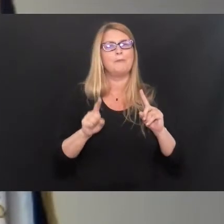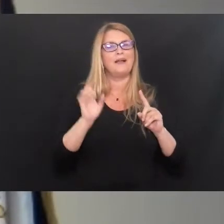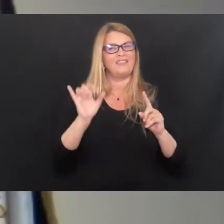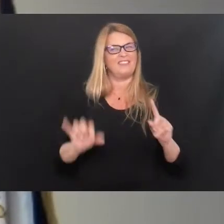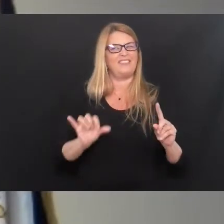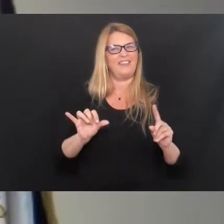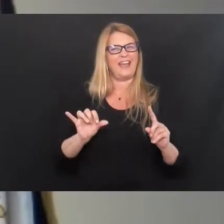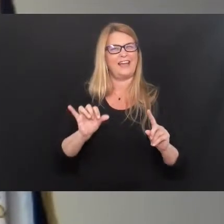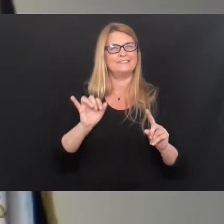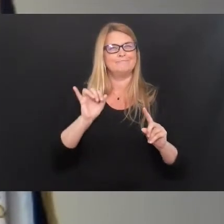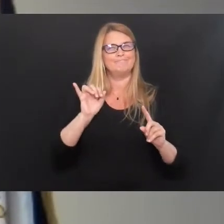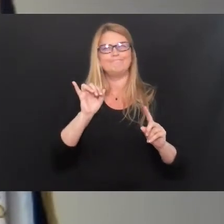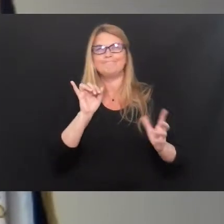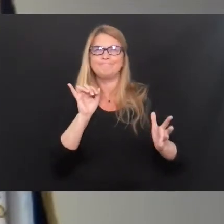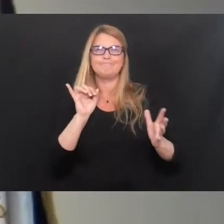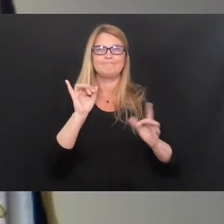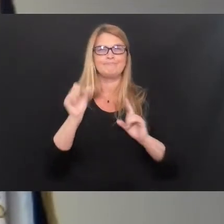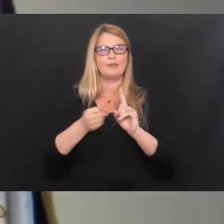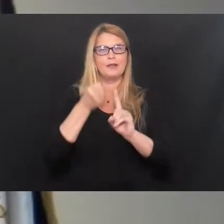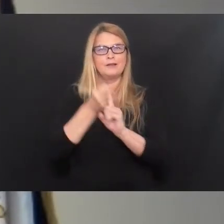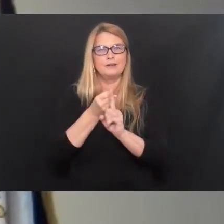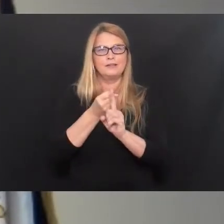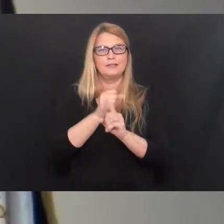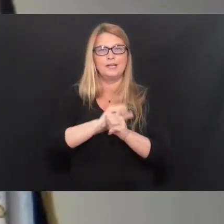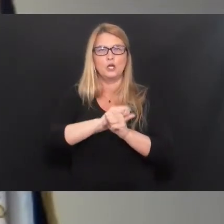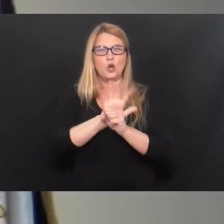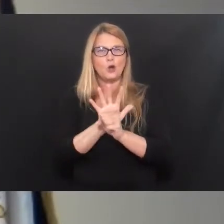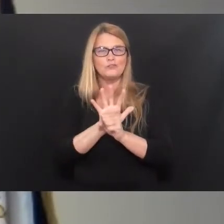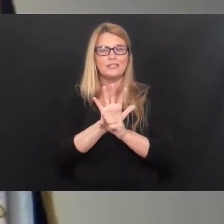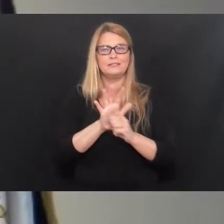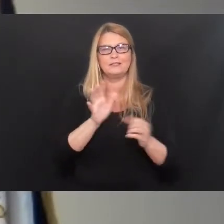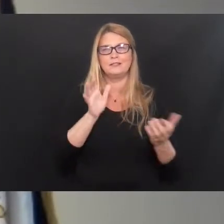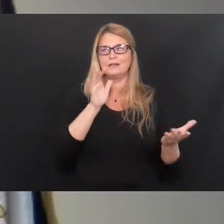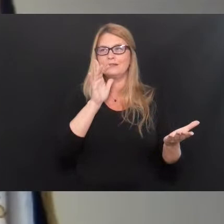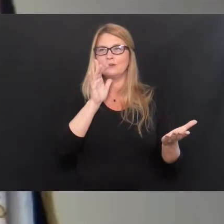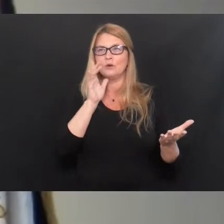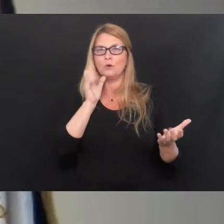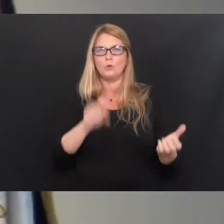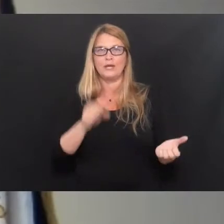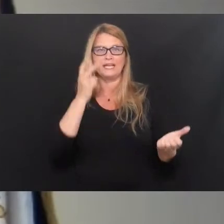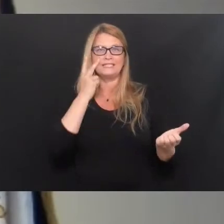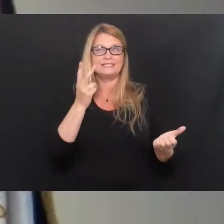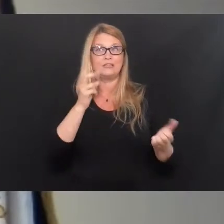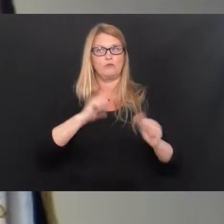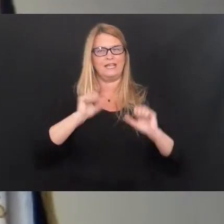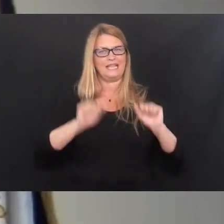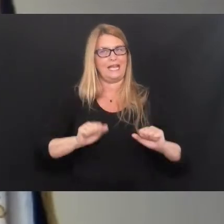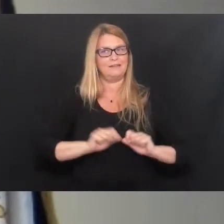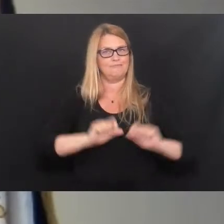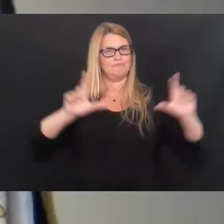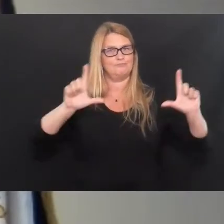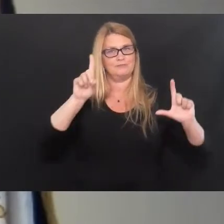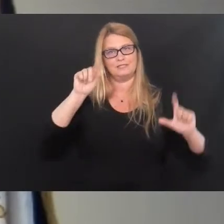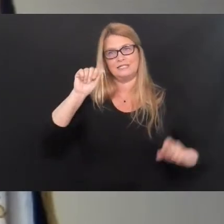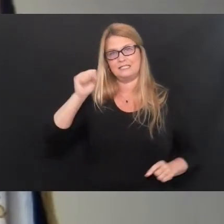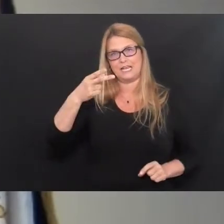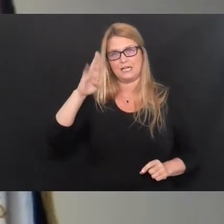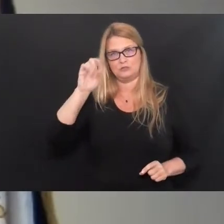breakthrough questions is a good one, and we may look at seeing if we can get that on the dashboard as well, June. So thank you for that